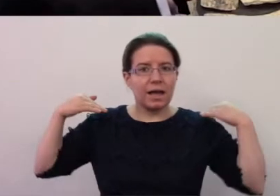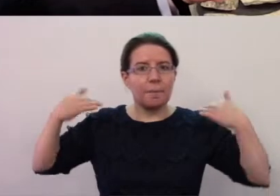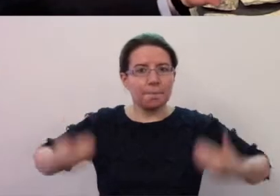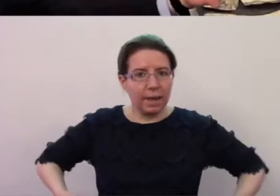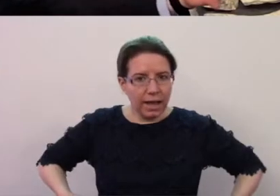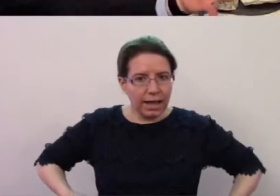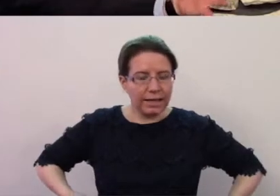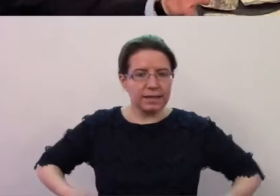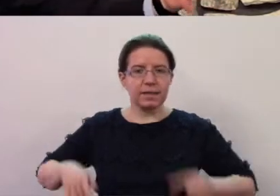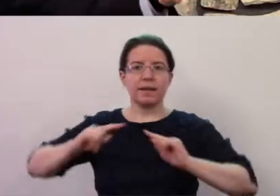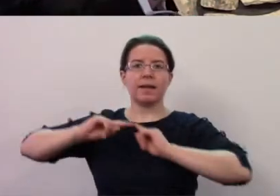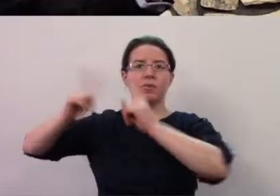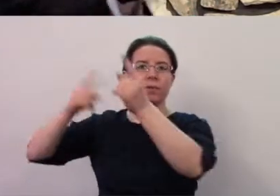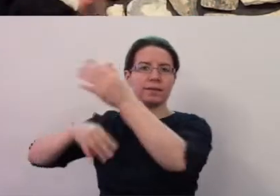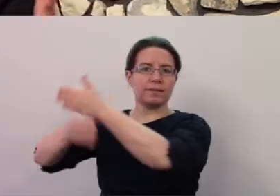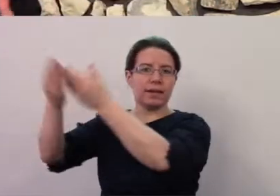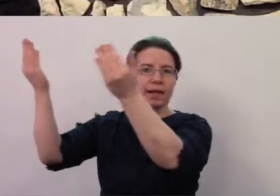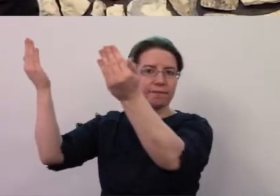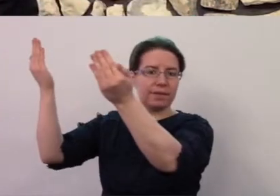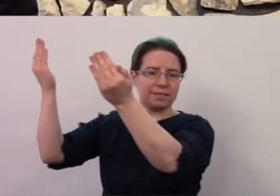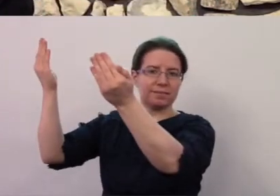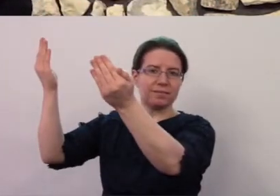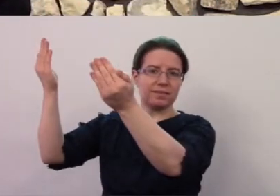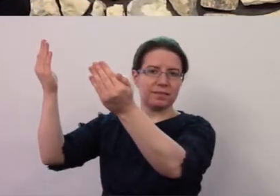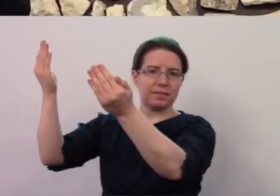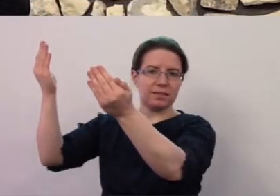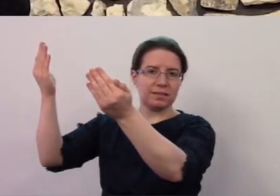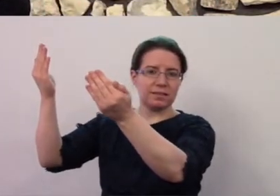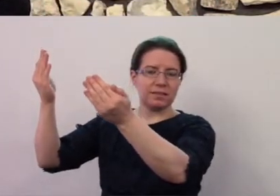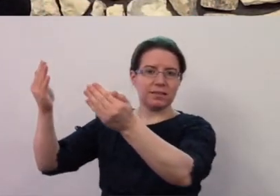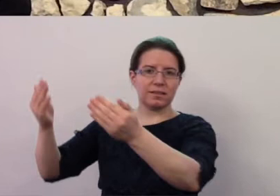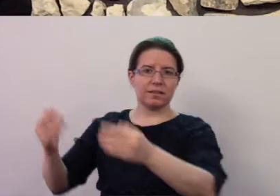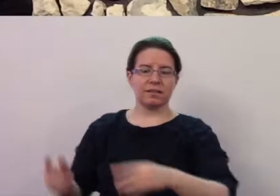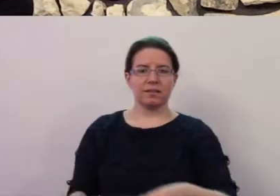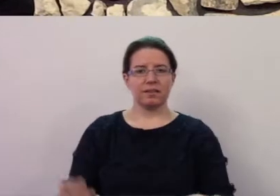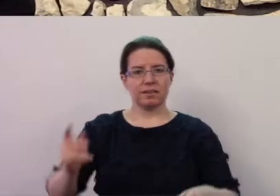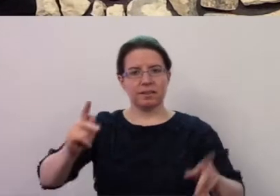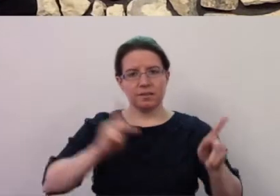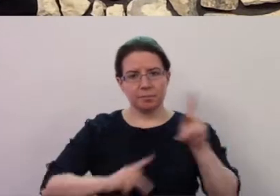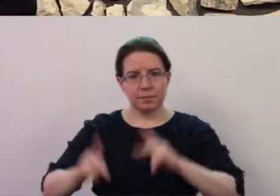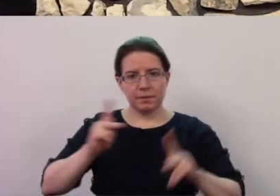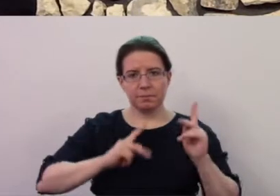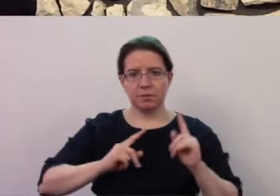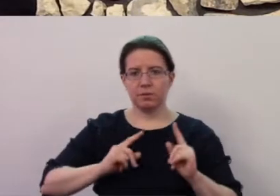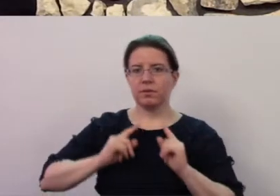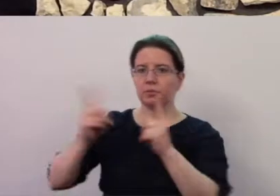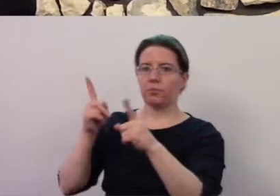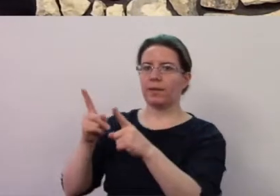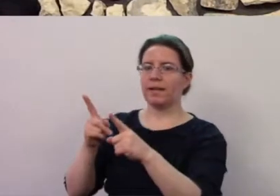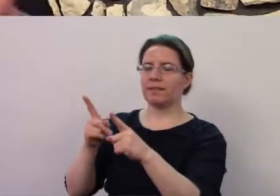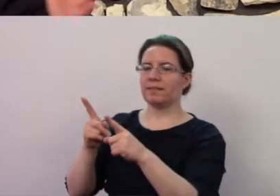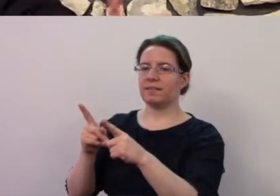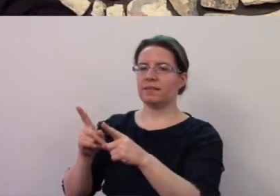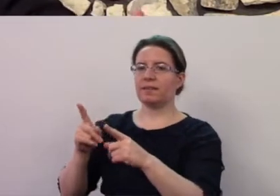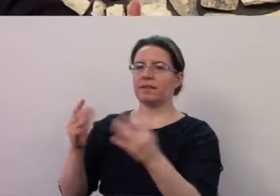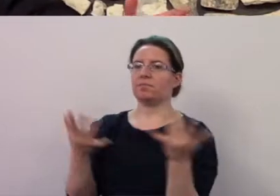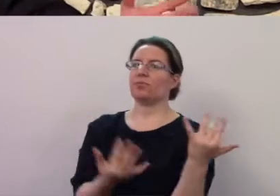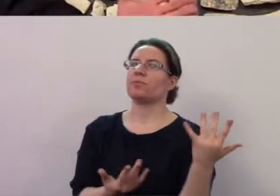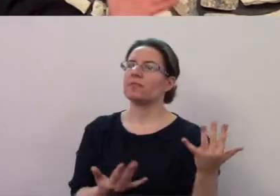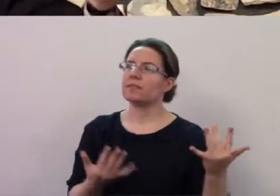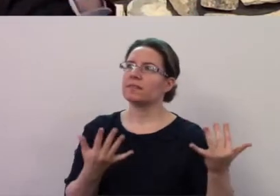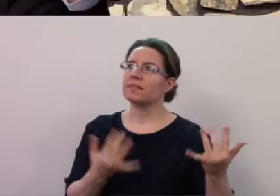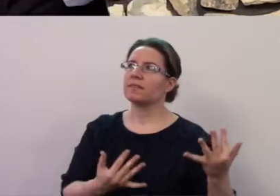wasn't totally there in the spirit realm like we know it today. Right. But they went and they